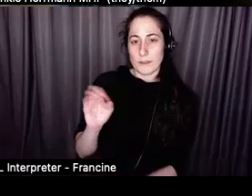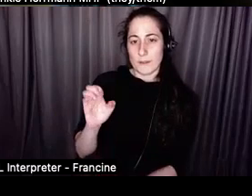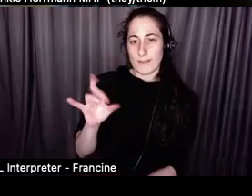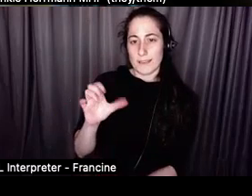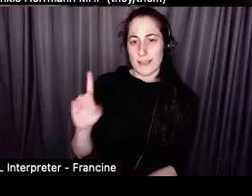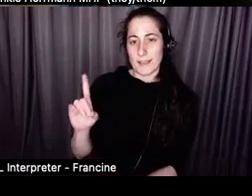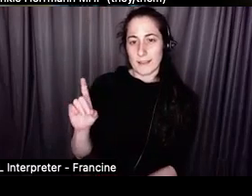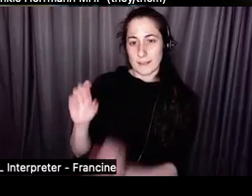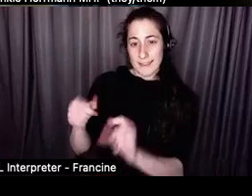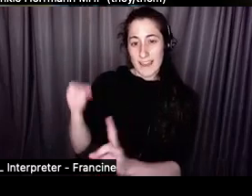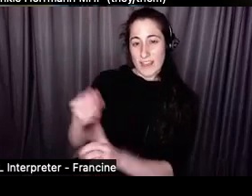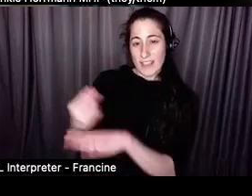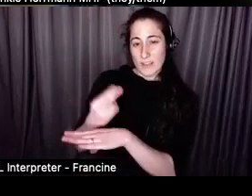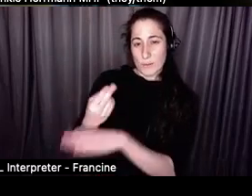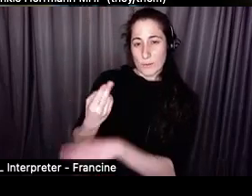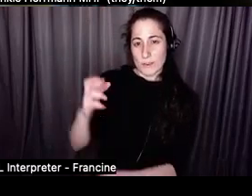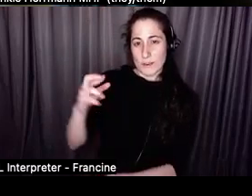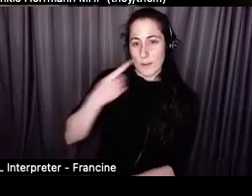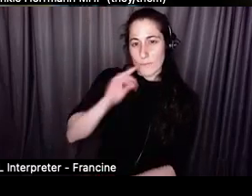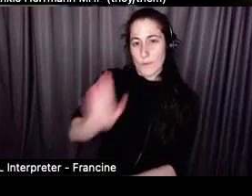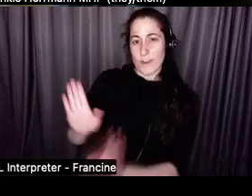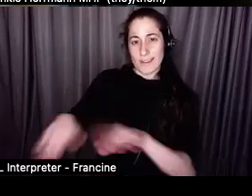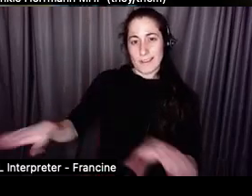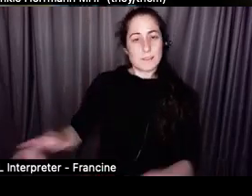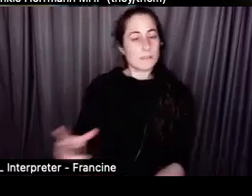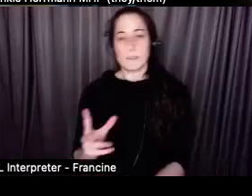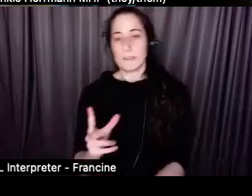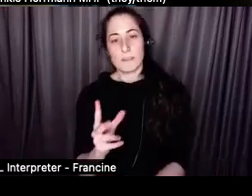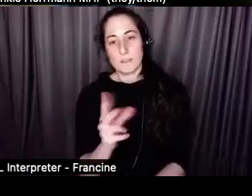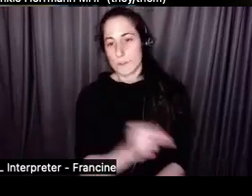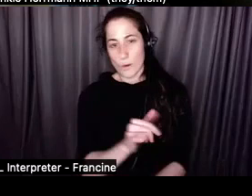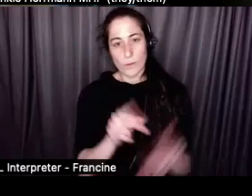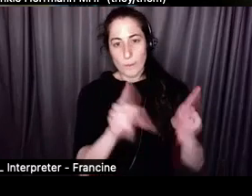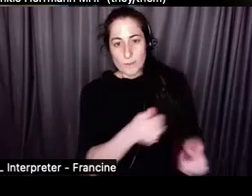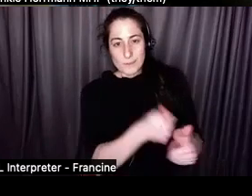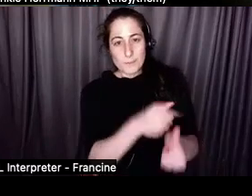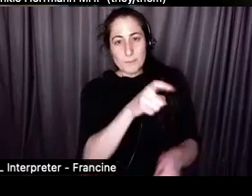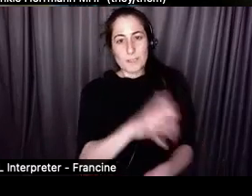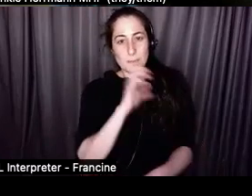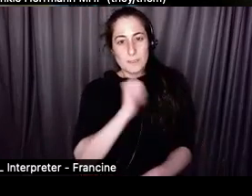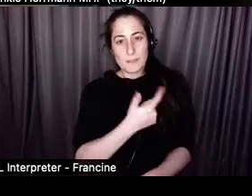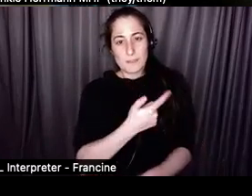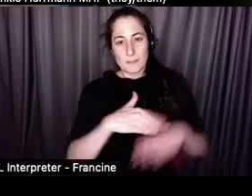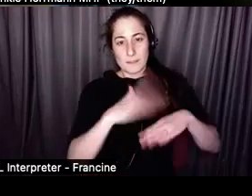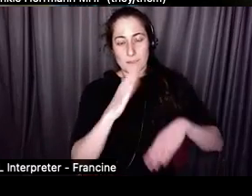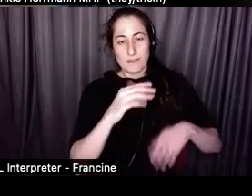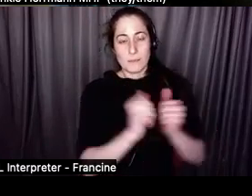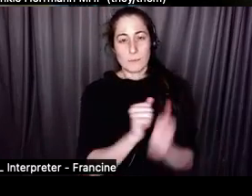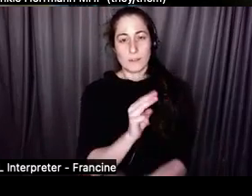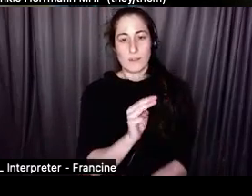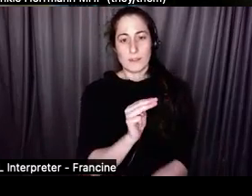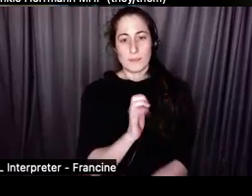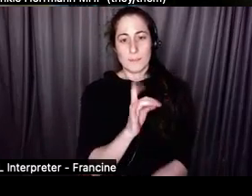for their kids? No, it would have to be the individual themselves as the person with the Medicaid plan.